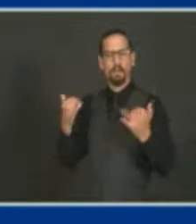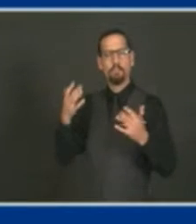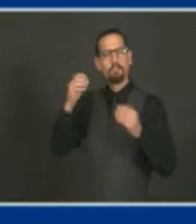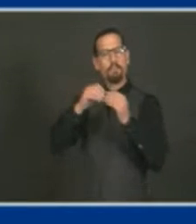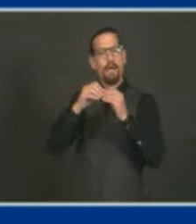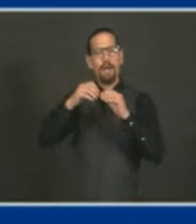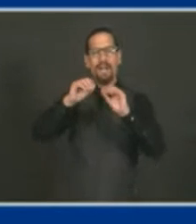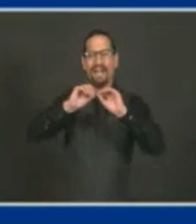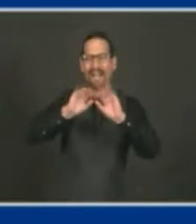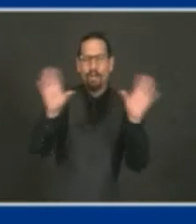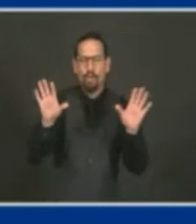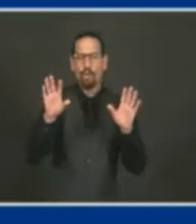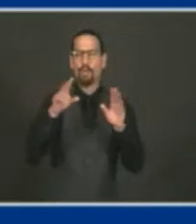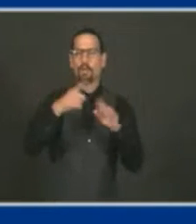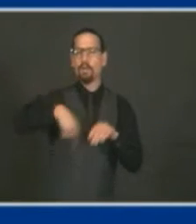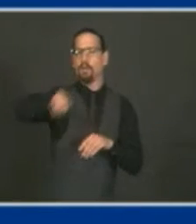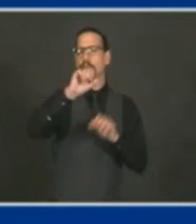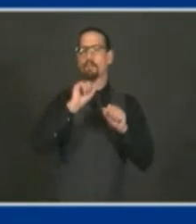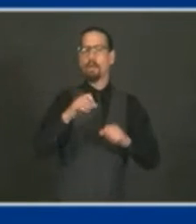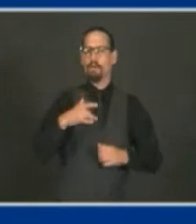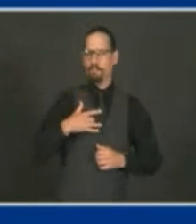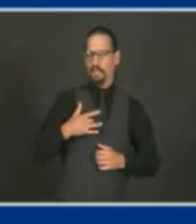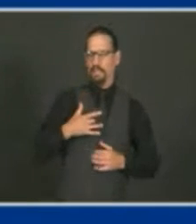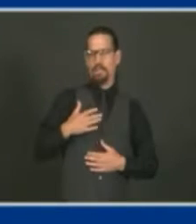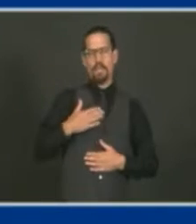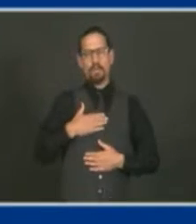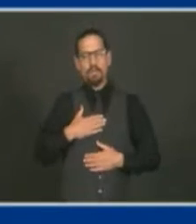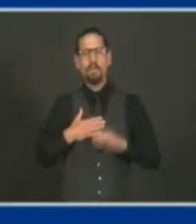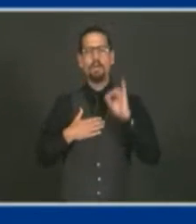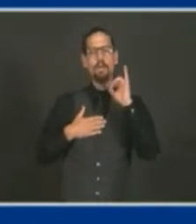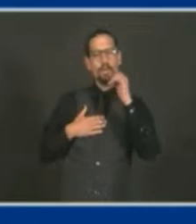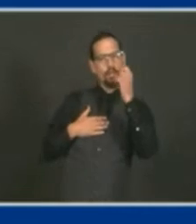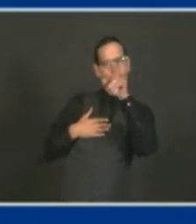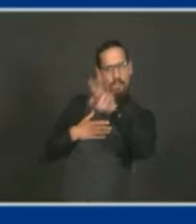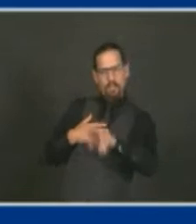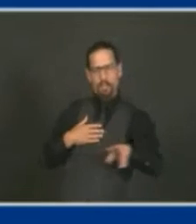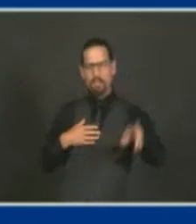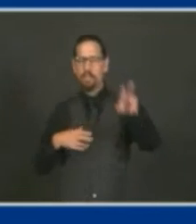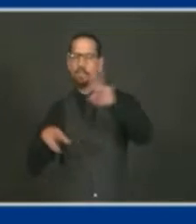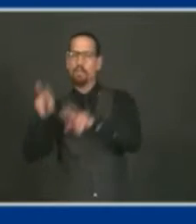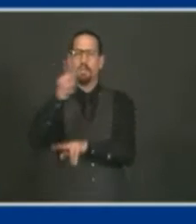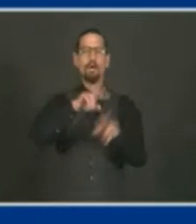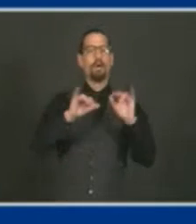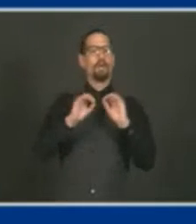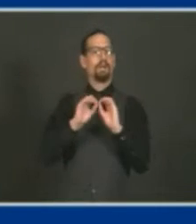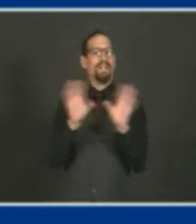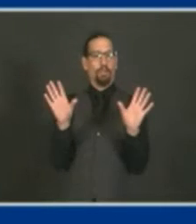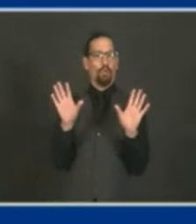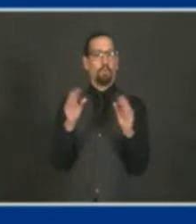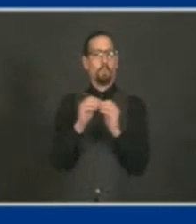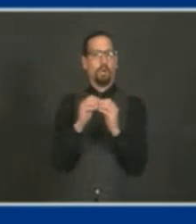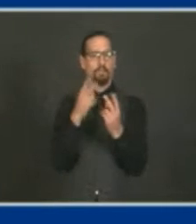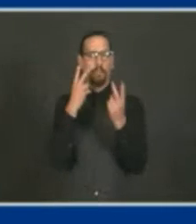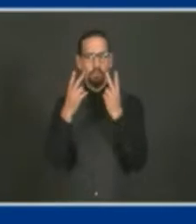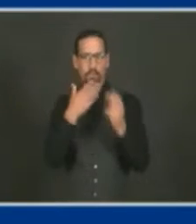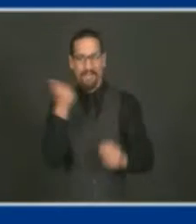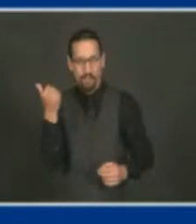too. Yesterday we performed over 9,000 tests. So it's a huge number of tests, and we